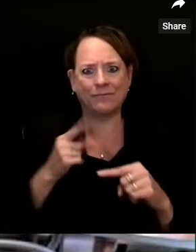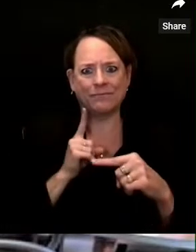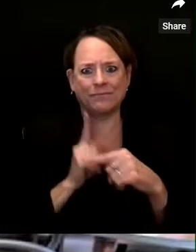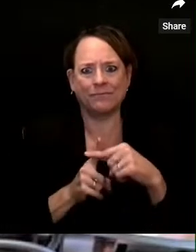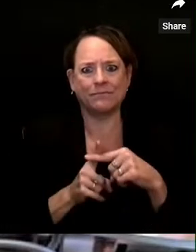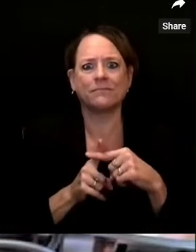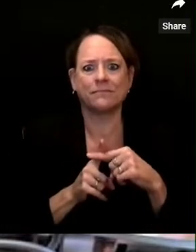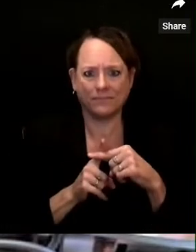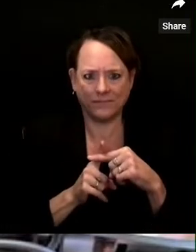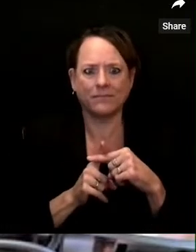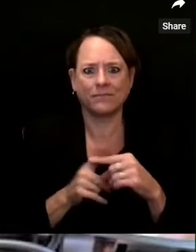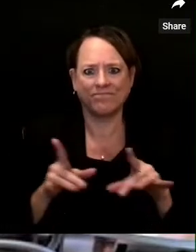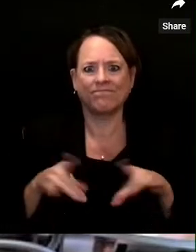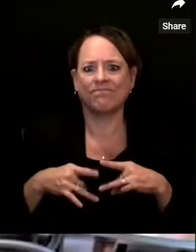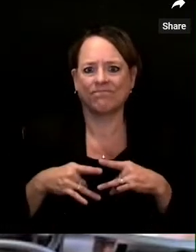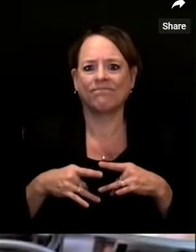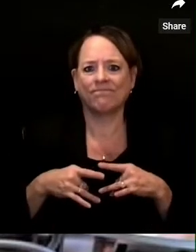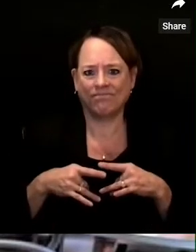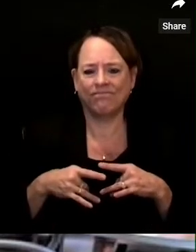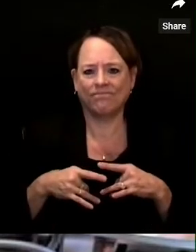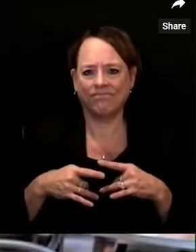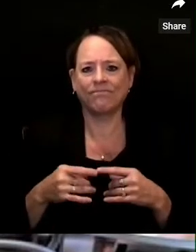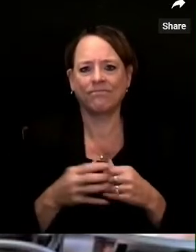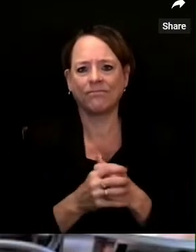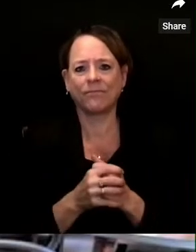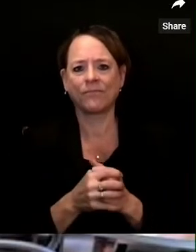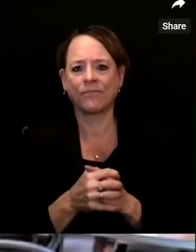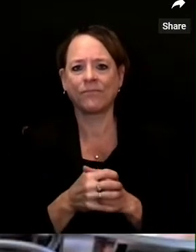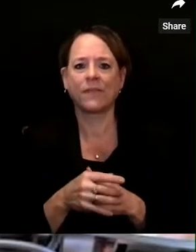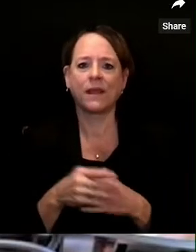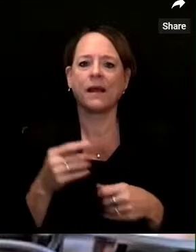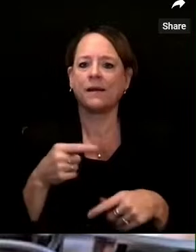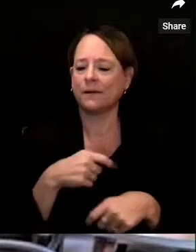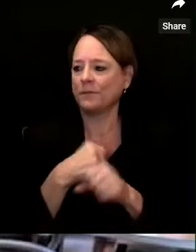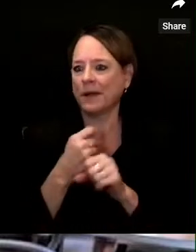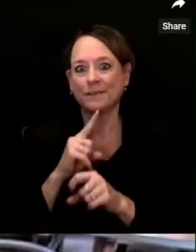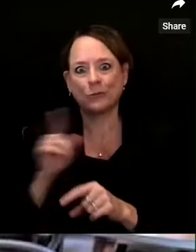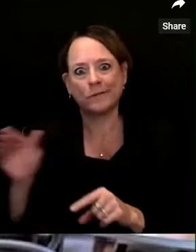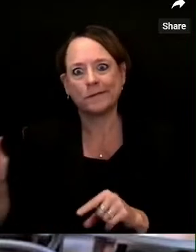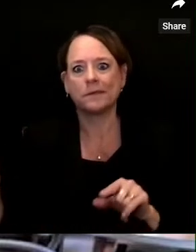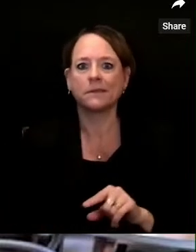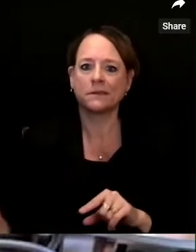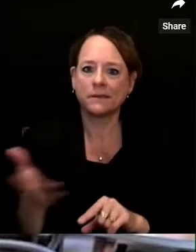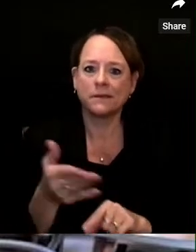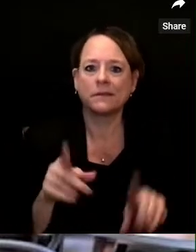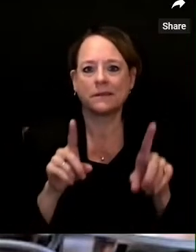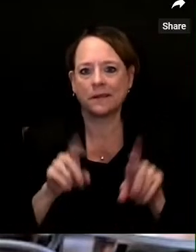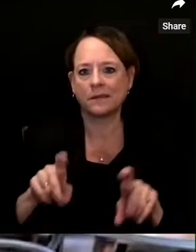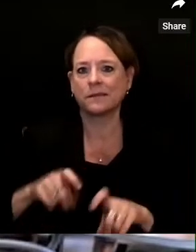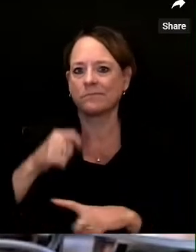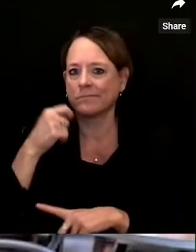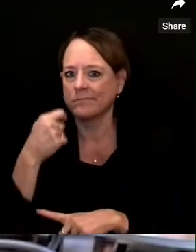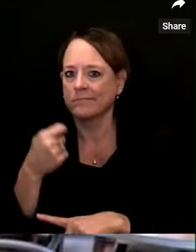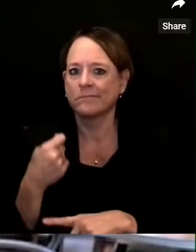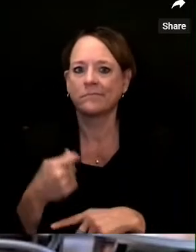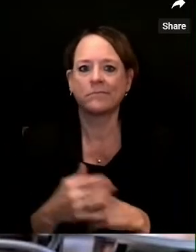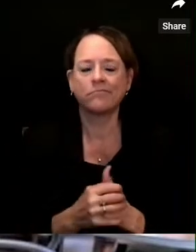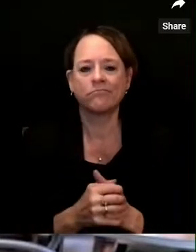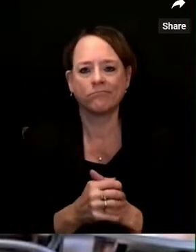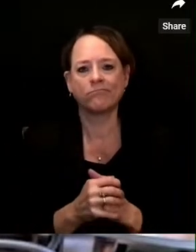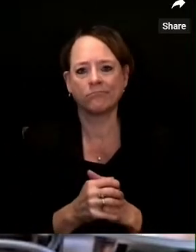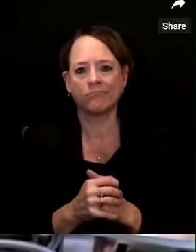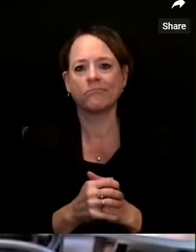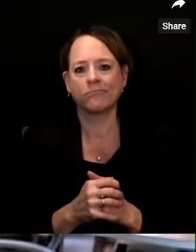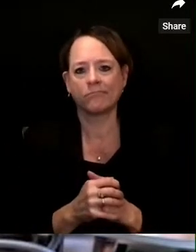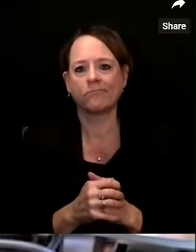symptoms, make sure that they're getting tested, make sure that they're making choices about the next activities that they're engaging